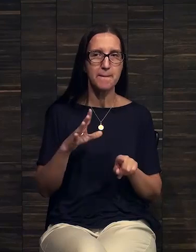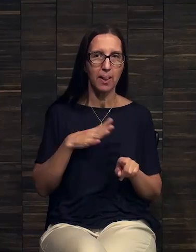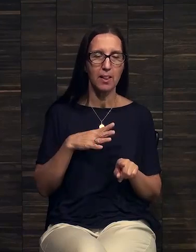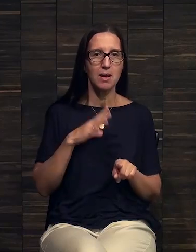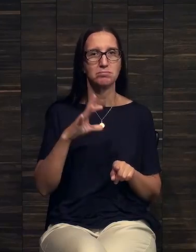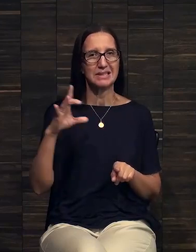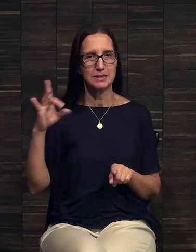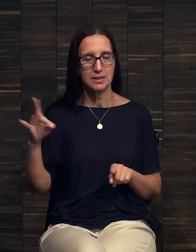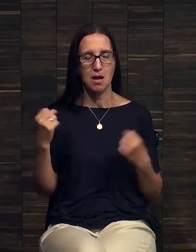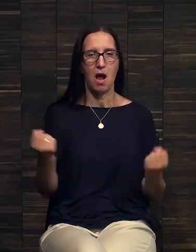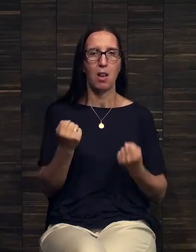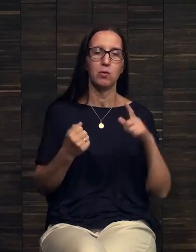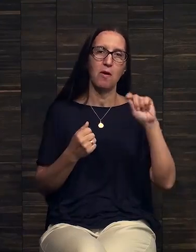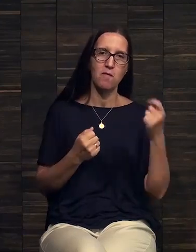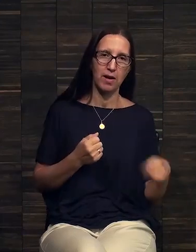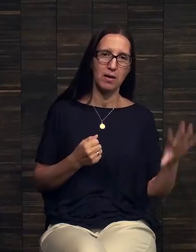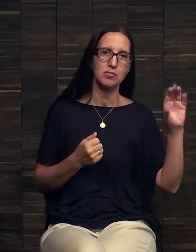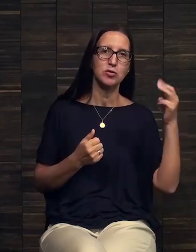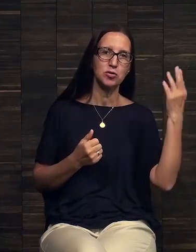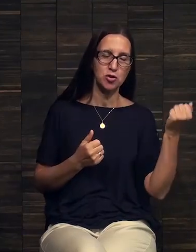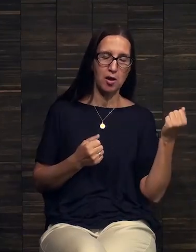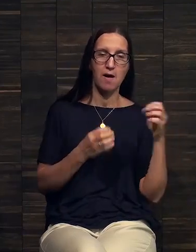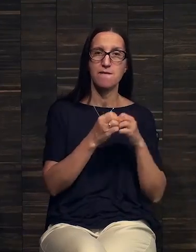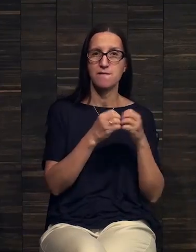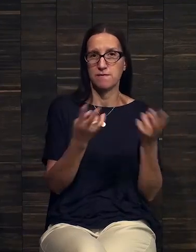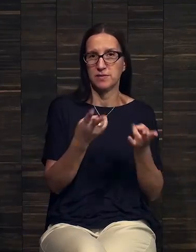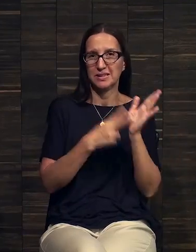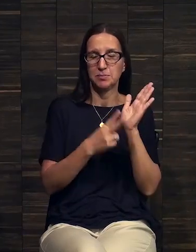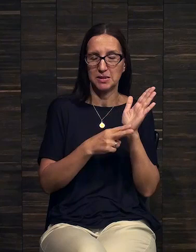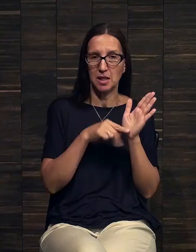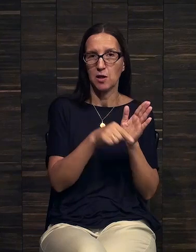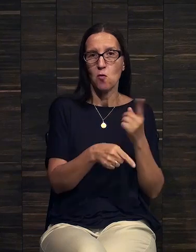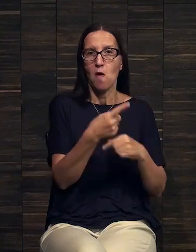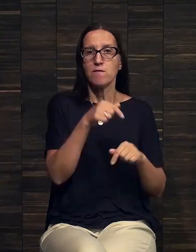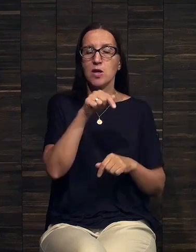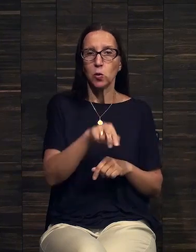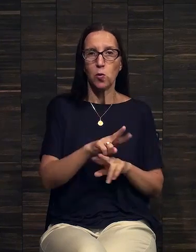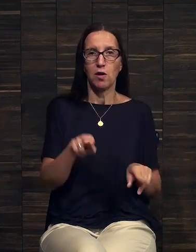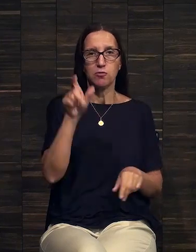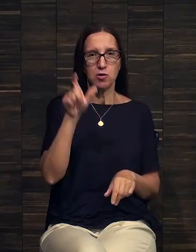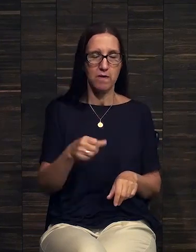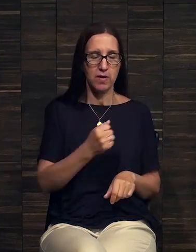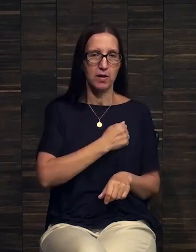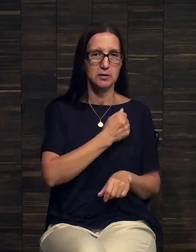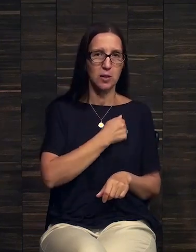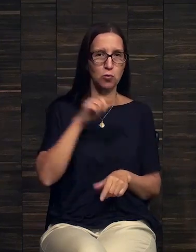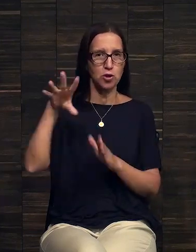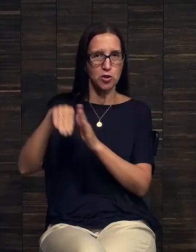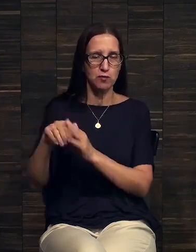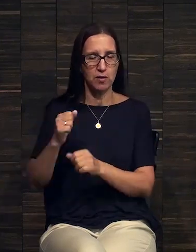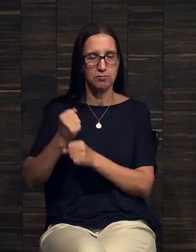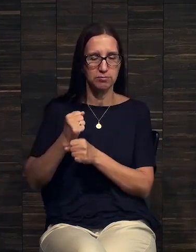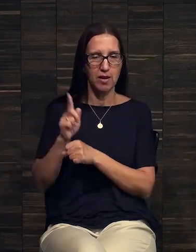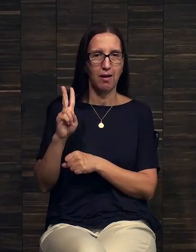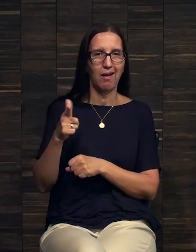the USSR, Cold War, and United States, everything is left in behind, but